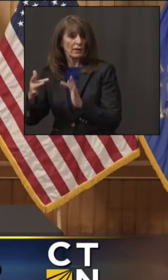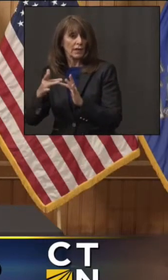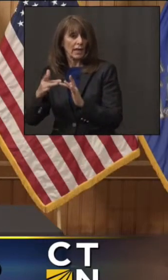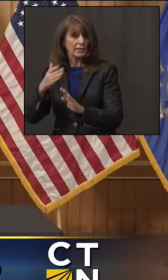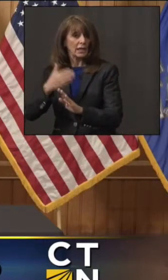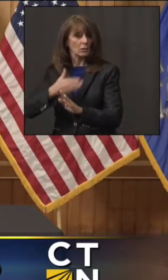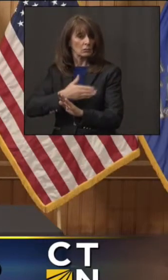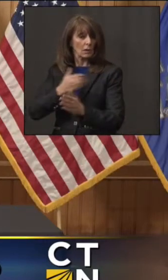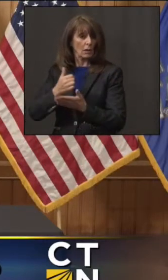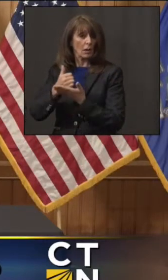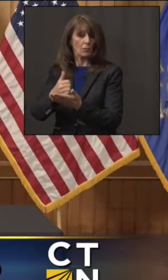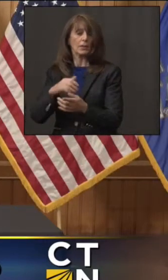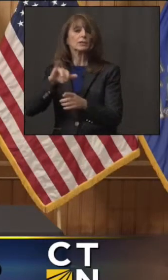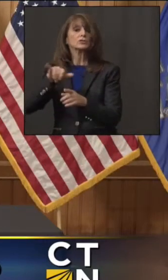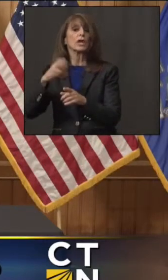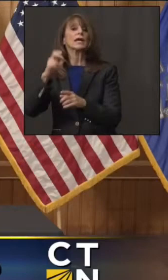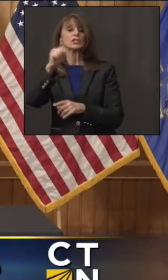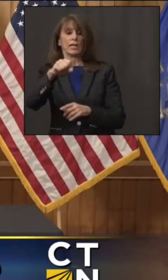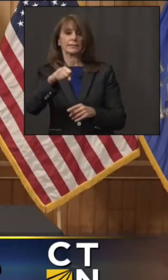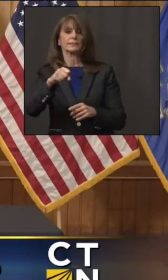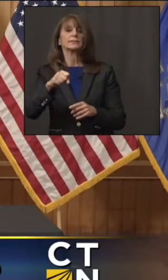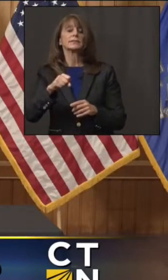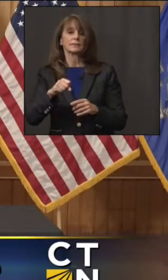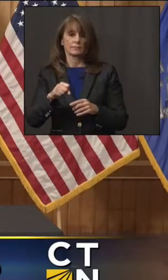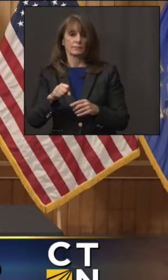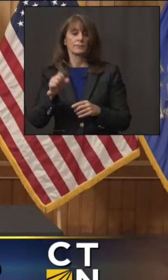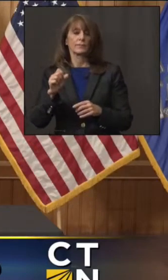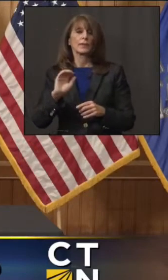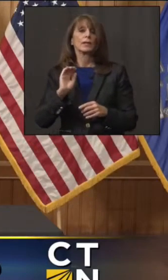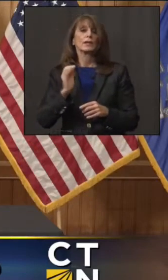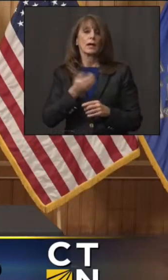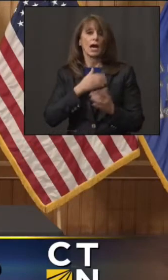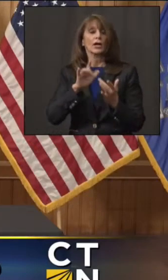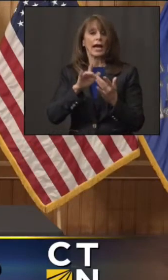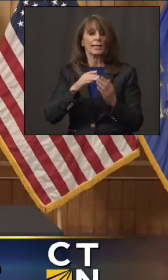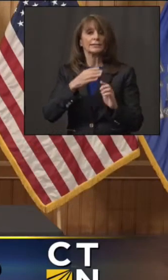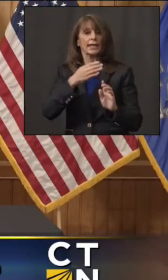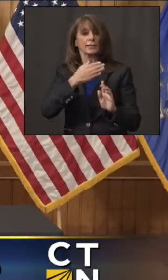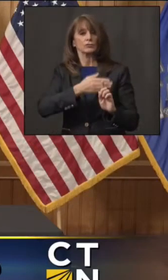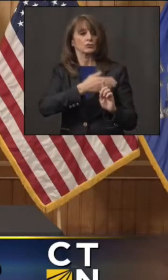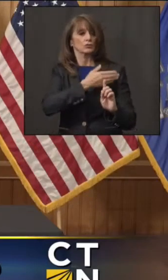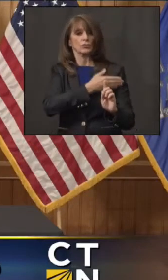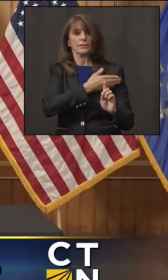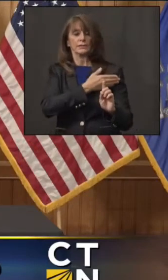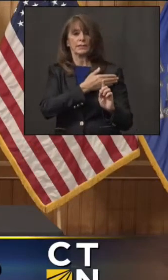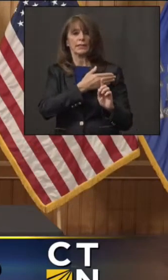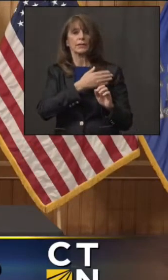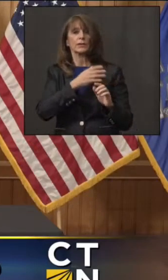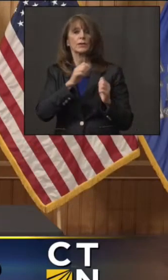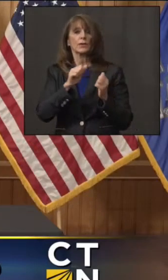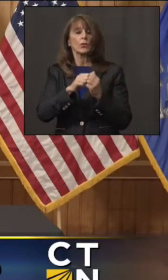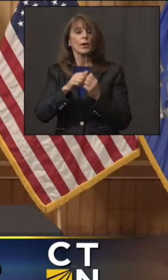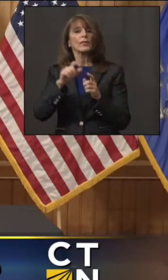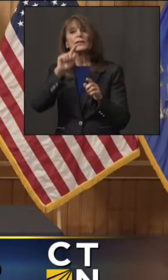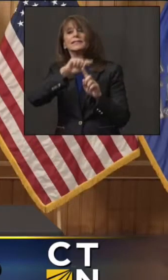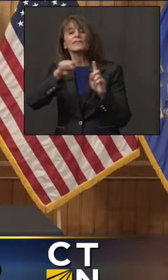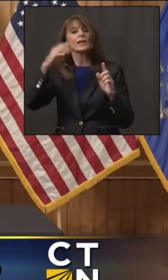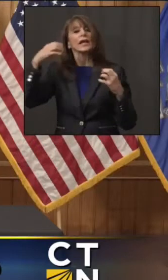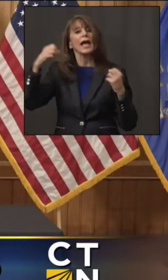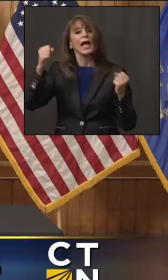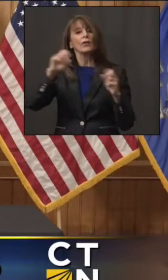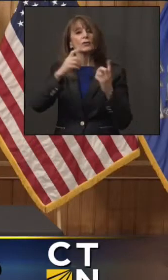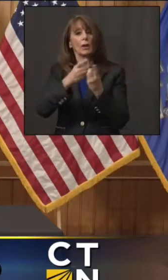Yes, that's exactly where these insights come from, is from our contact tracing work that's done with our local health departments. Whenever